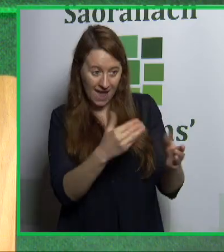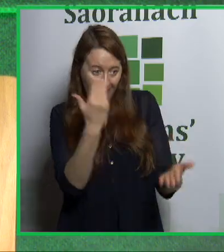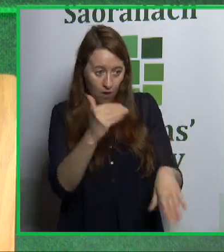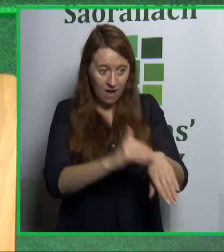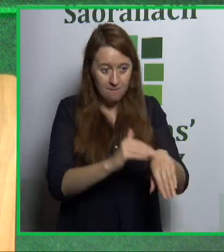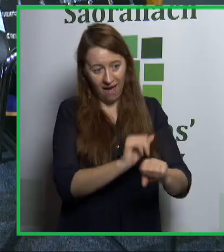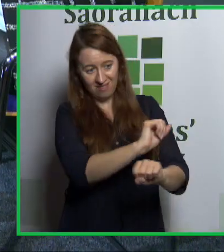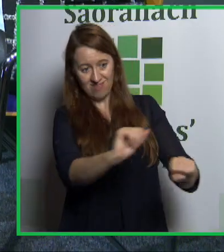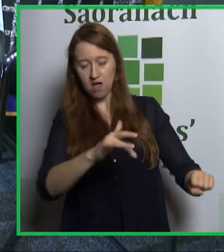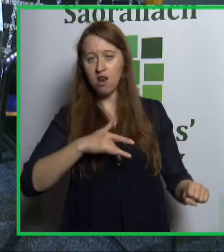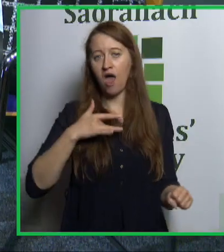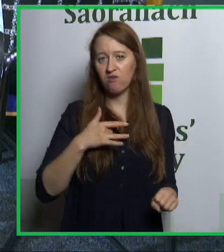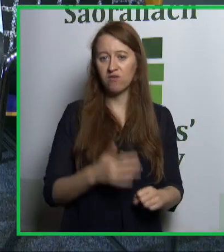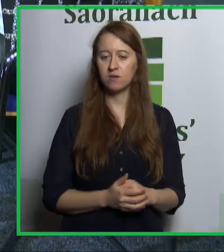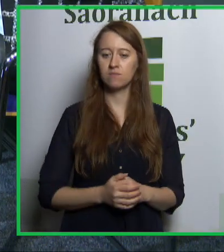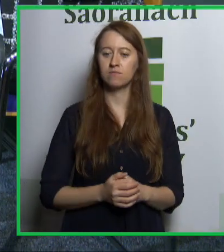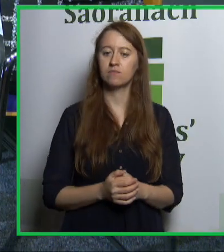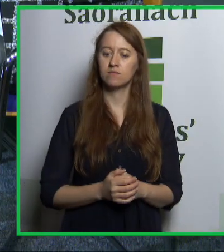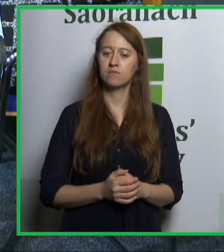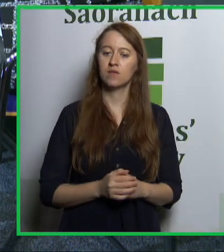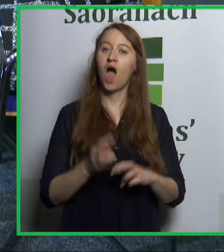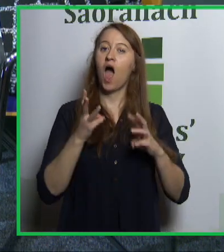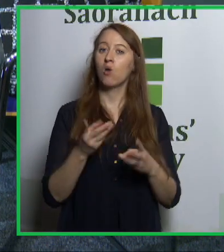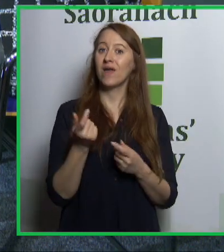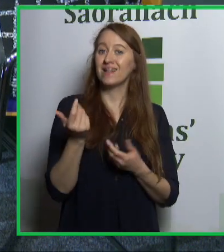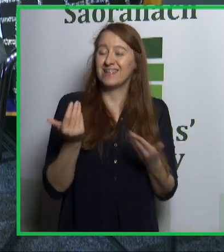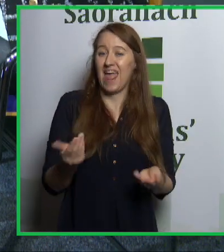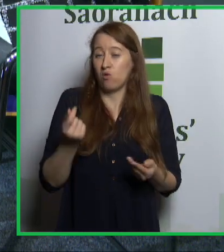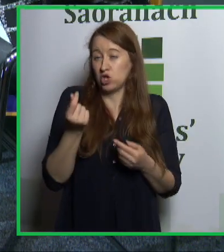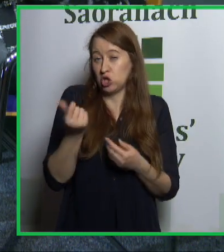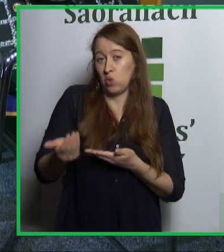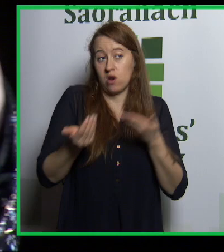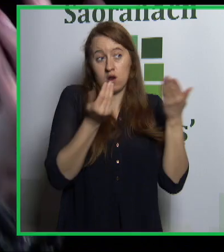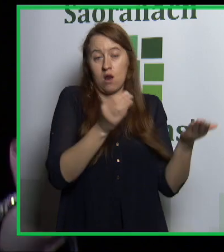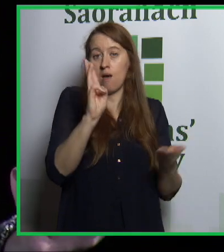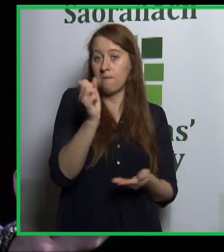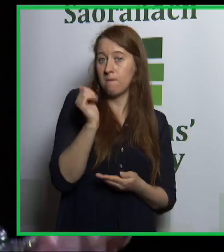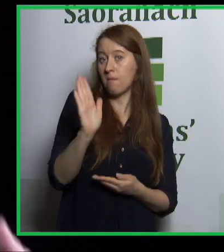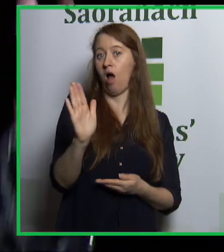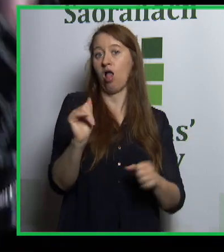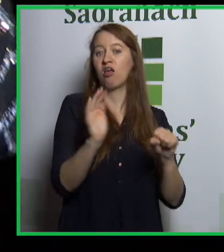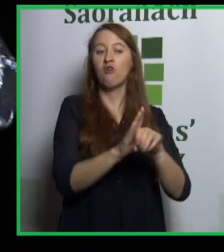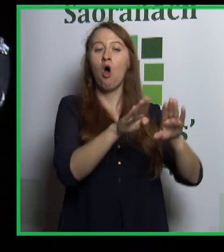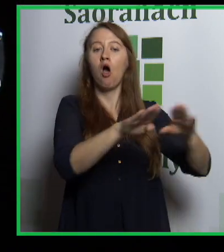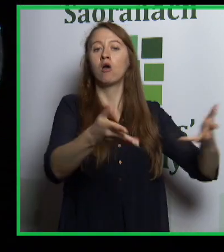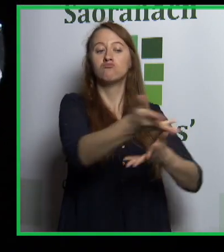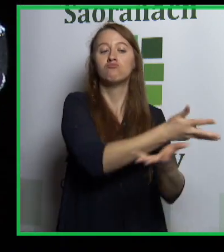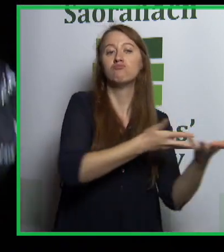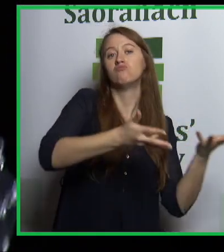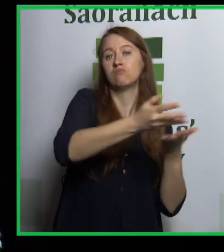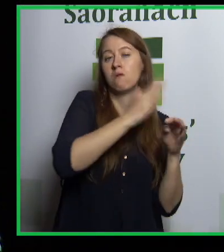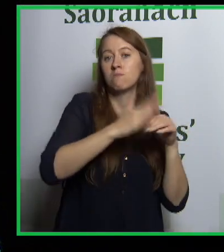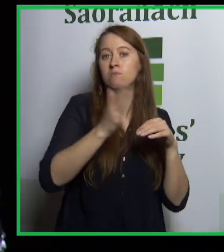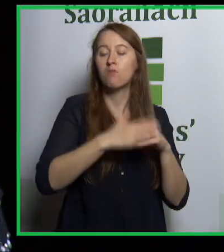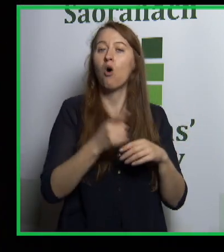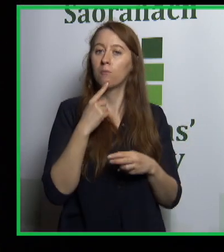And we might get a chance, I'm going to hand you over back to Paul shortly just to for your roundtable discussions, but we will